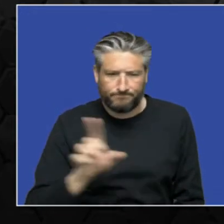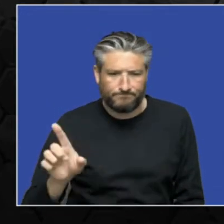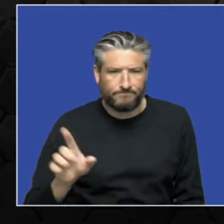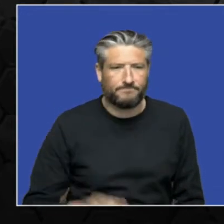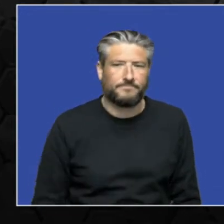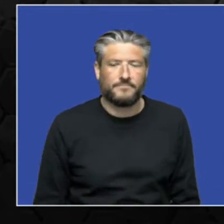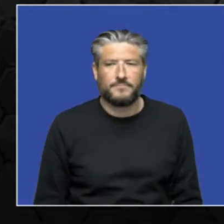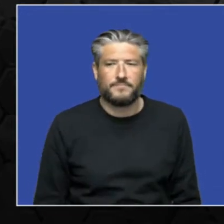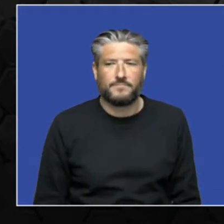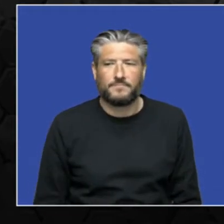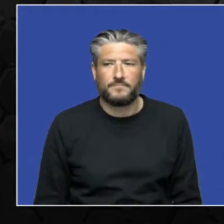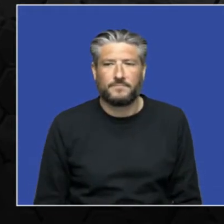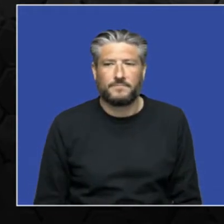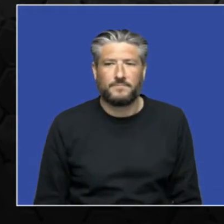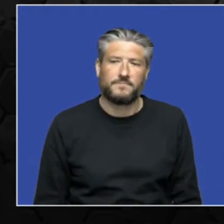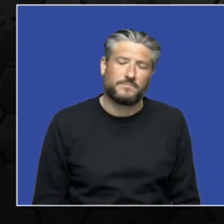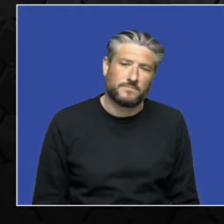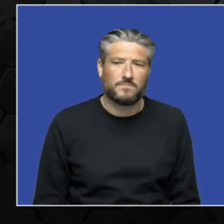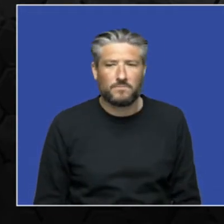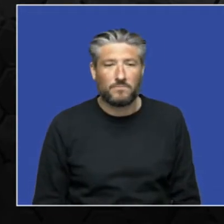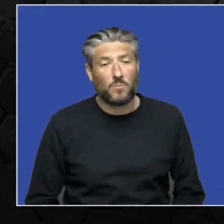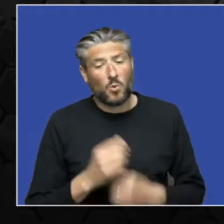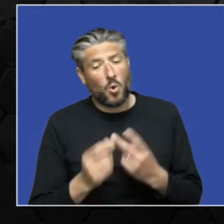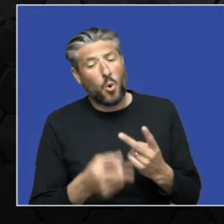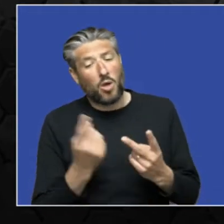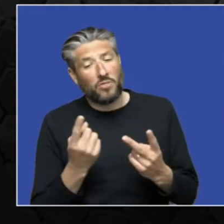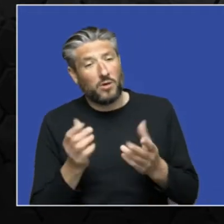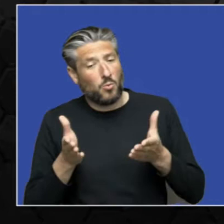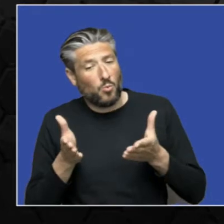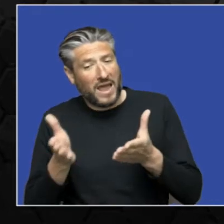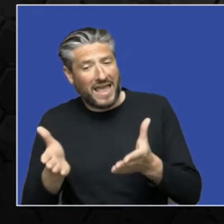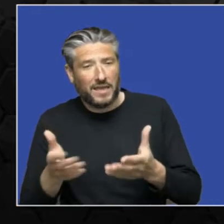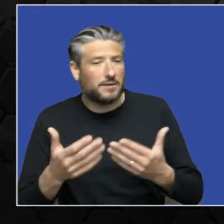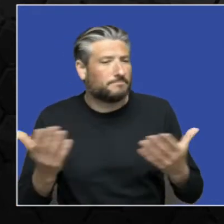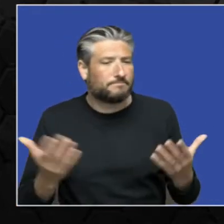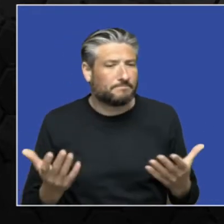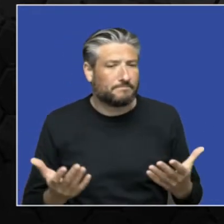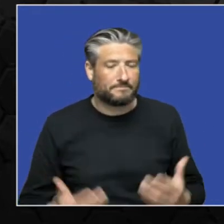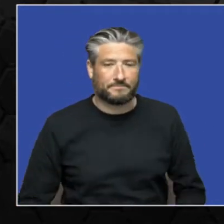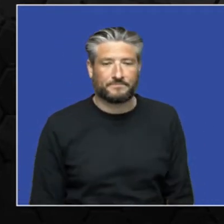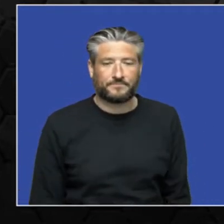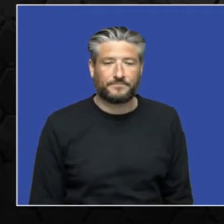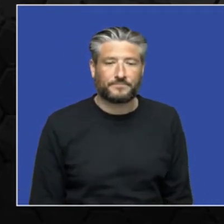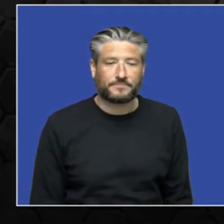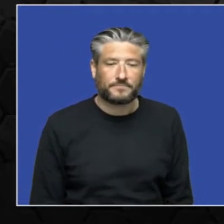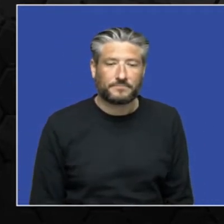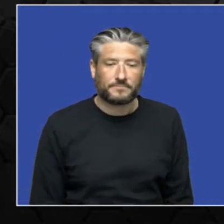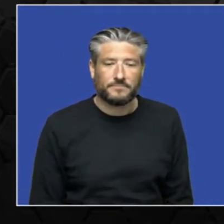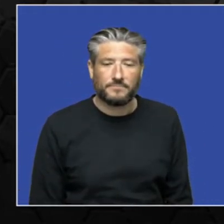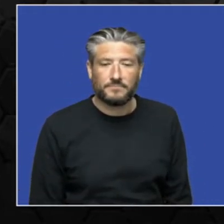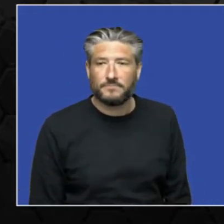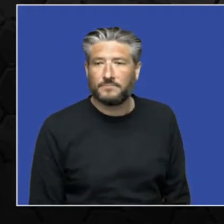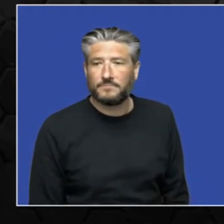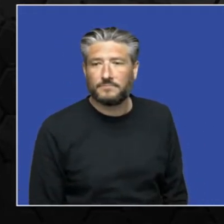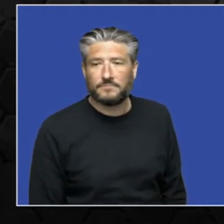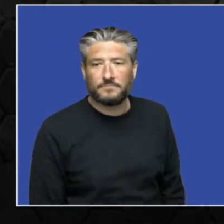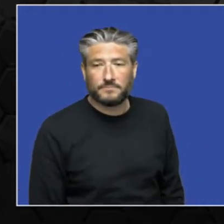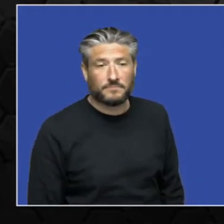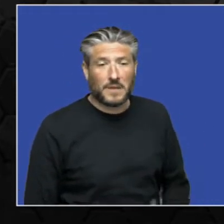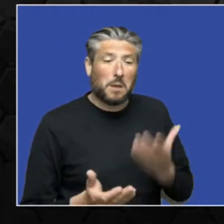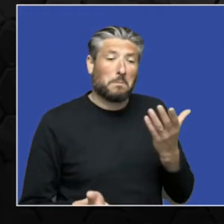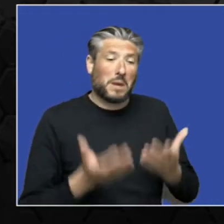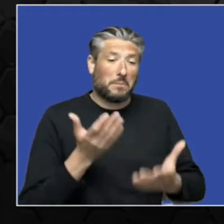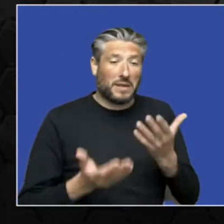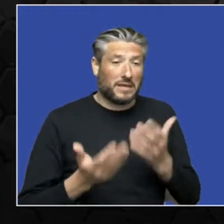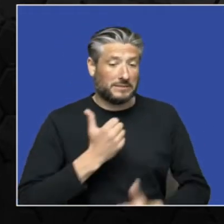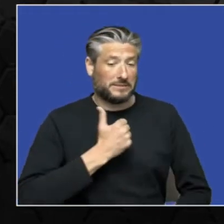So what would be another option? Well, we might write our own model. So here